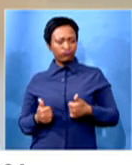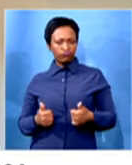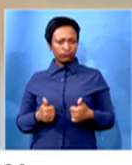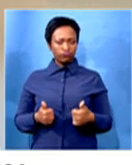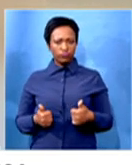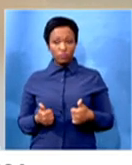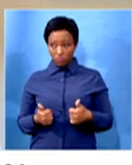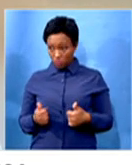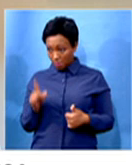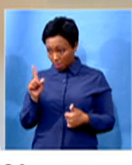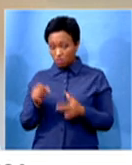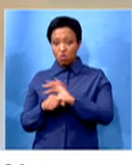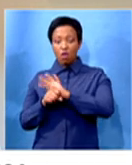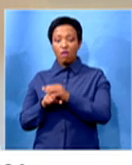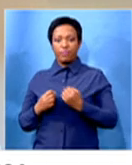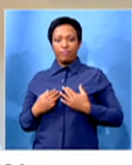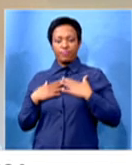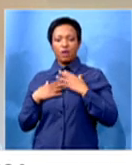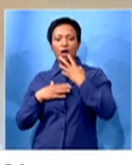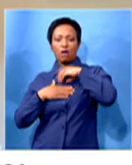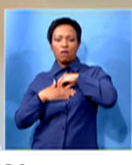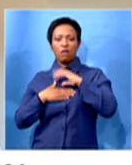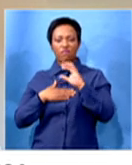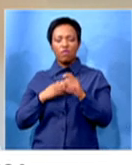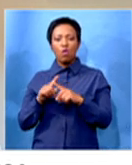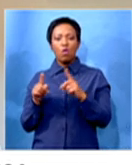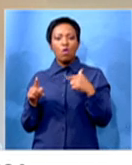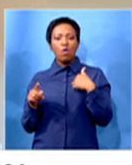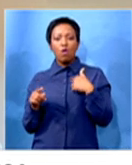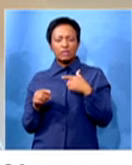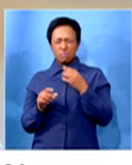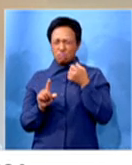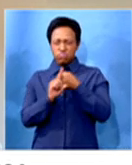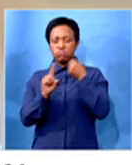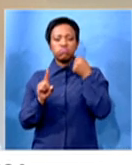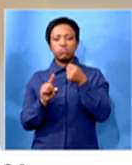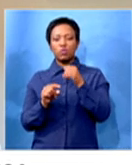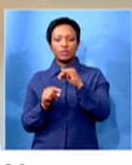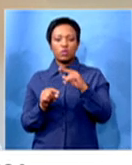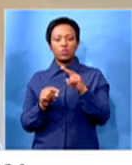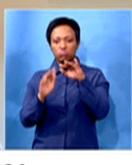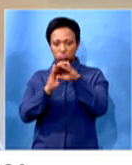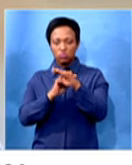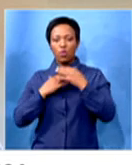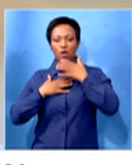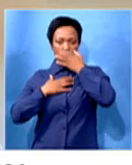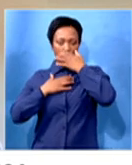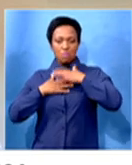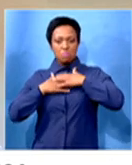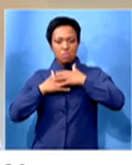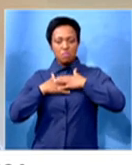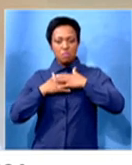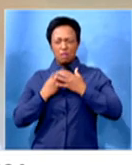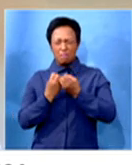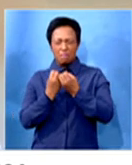have coronavirus, or it may hit you in a way that lands you up in ICU on a ventilator. So there are still things that we're discovering about